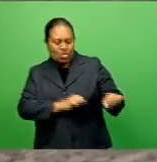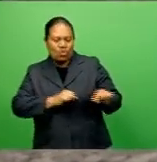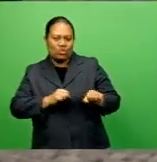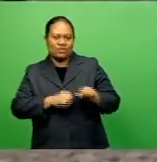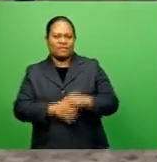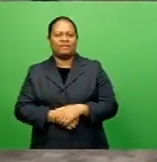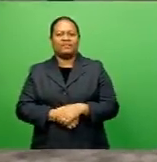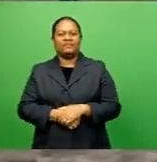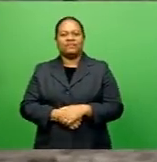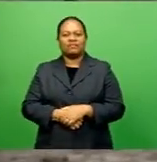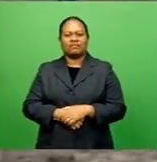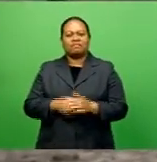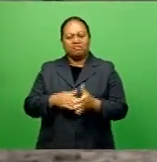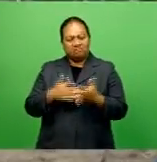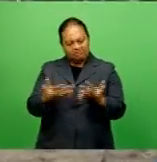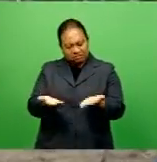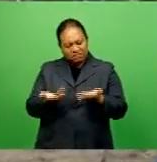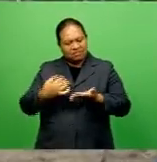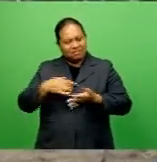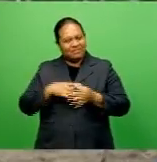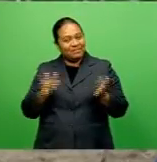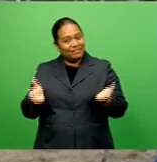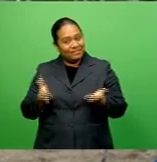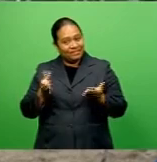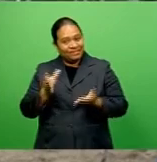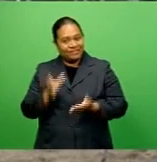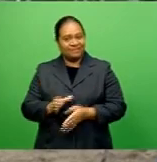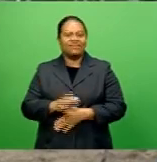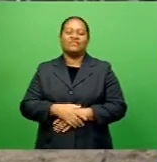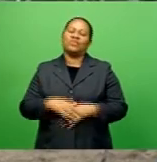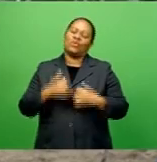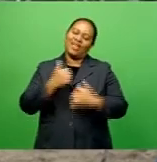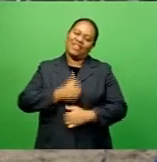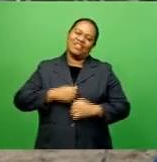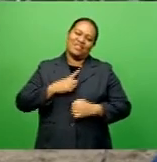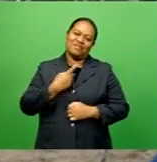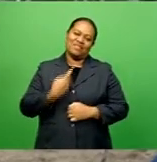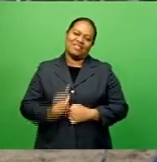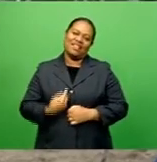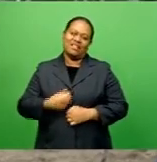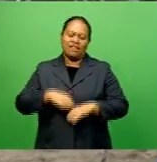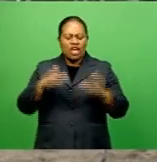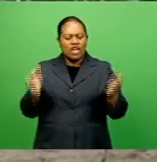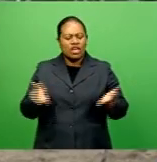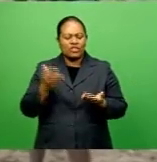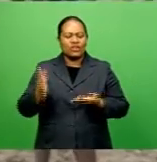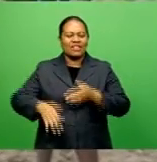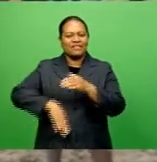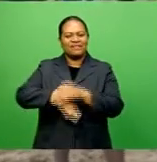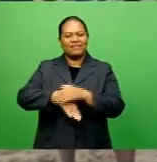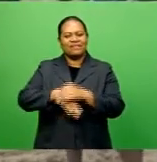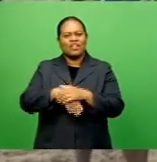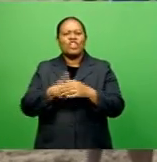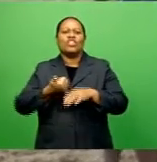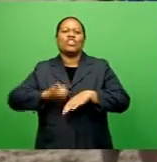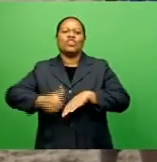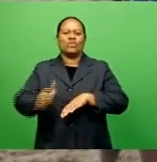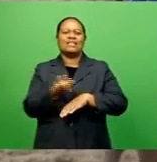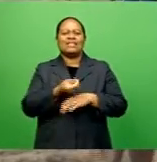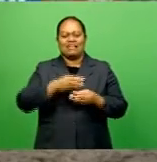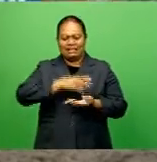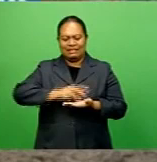course this gives our players another option to enjoy themselves, enjoy football on the sand. Police Rep